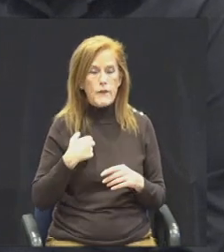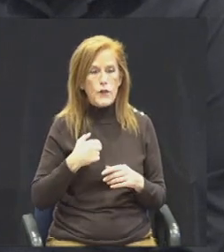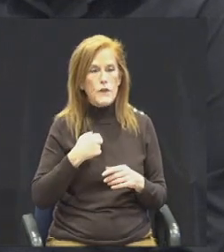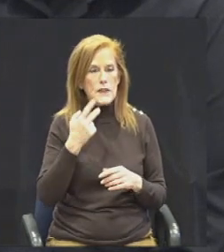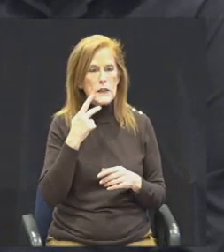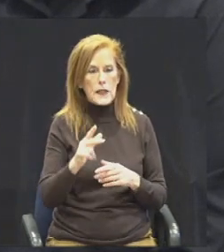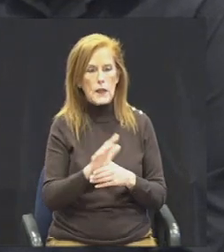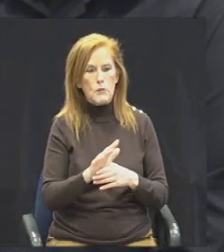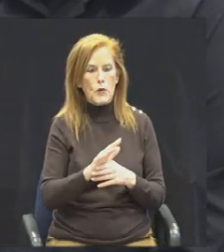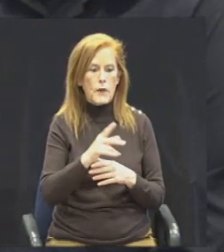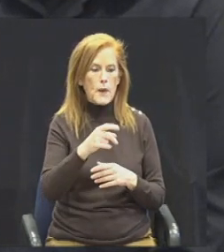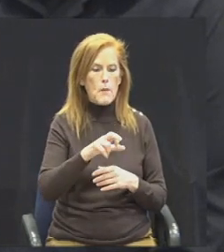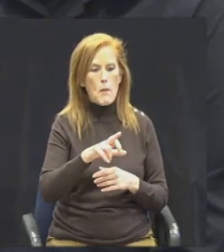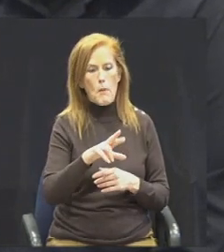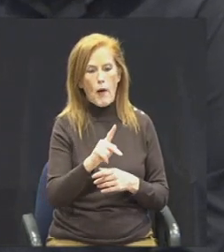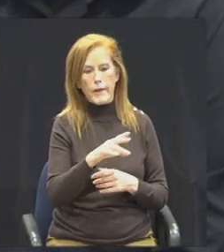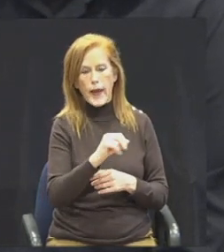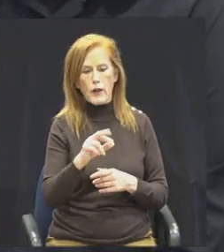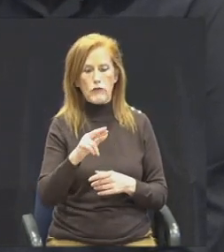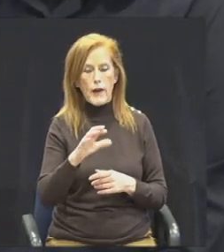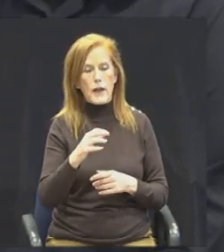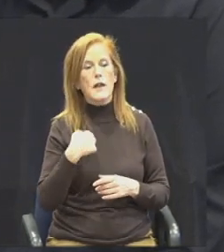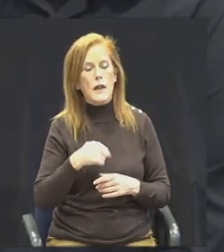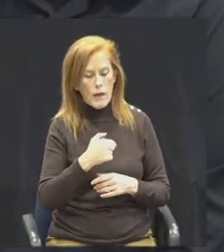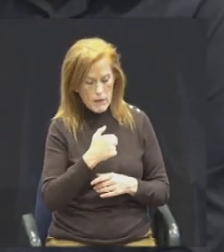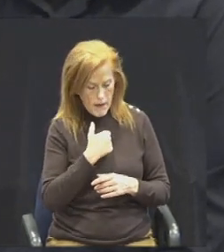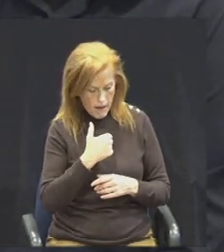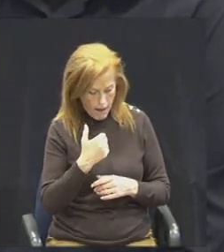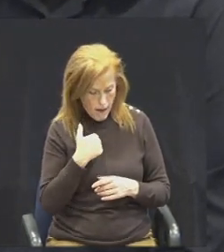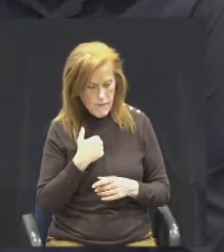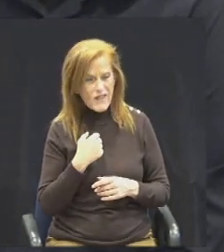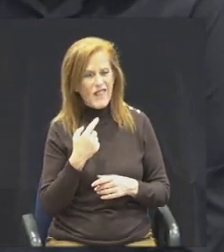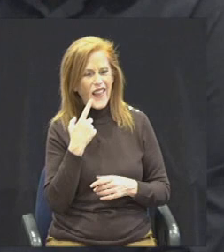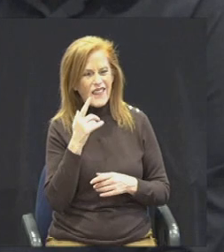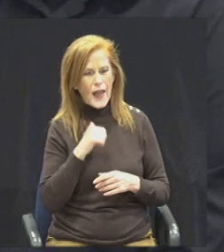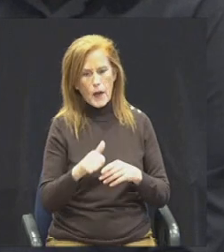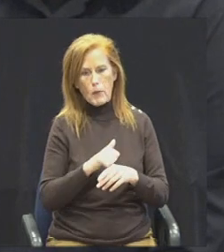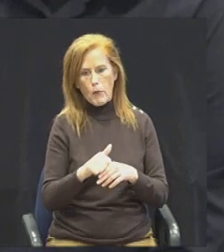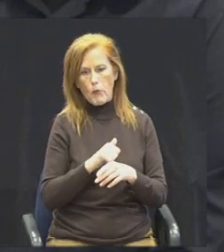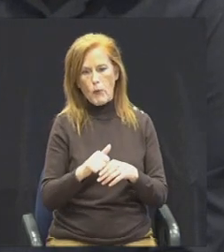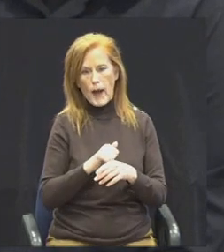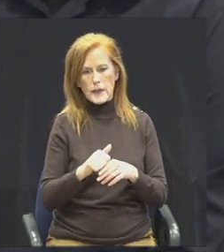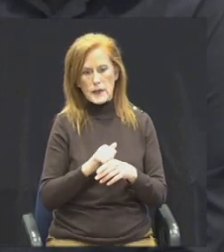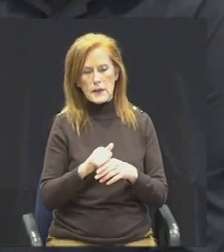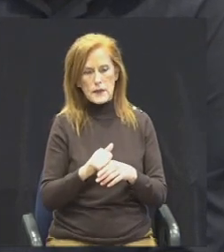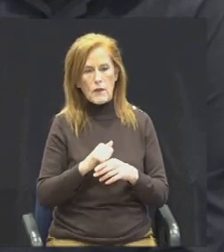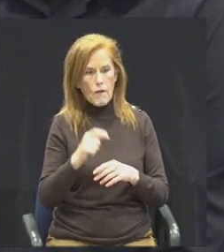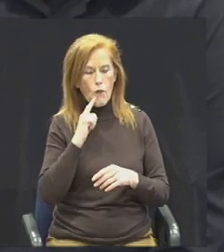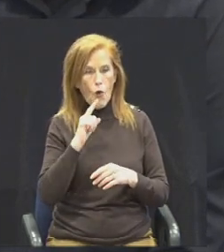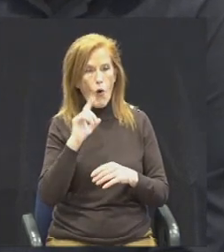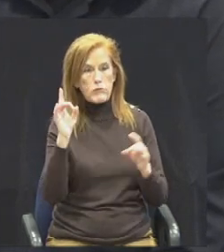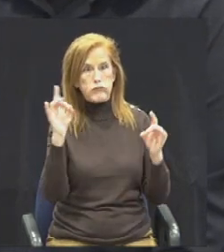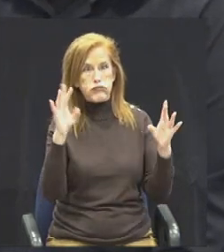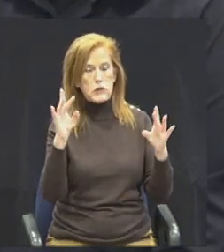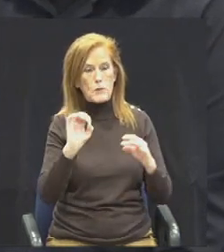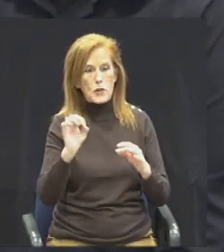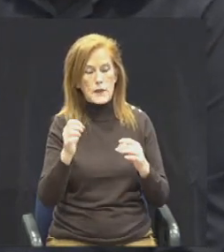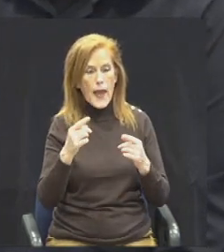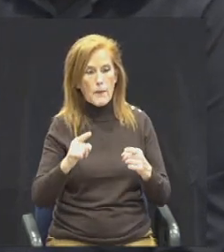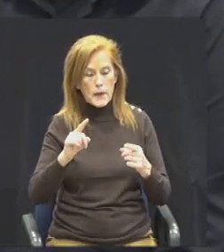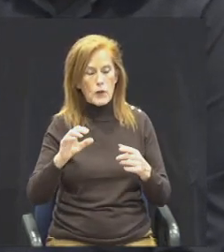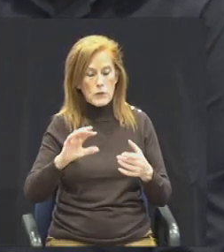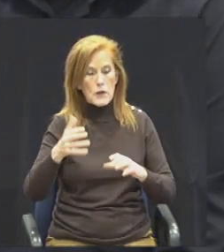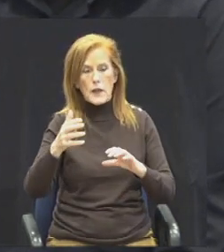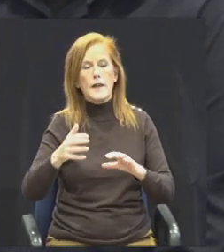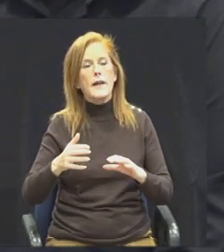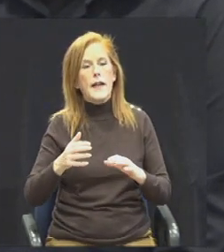and Recreation, they have an episode where they do an emergency preparedness exercise, and there's lots of yelling and running around and chaos. It's not like that at all.